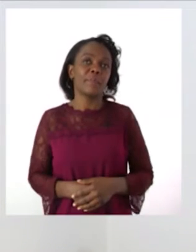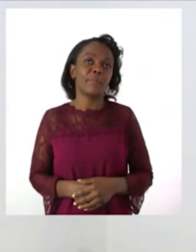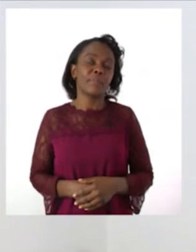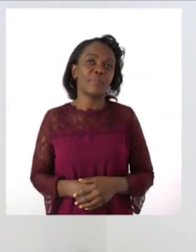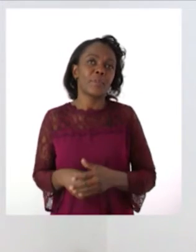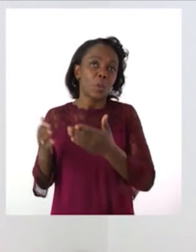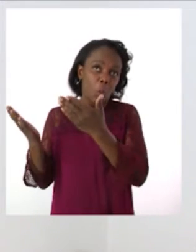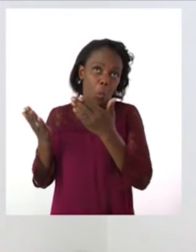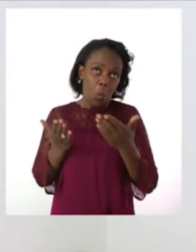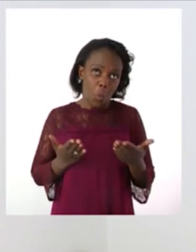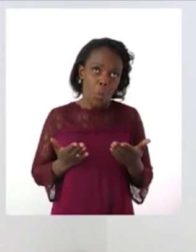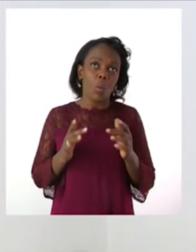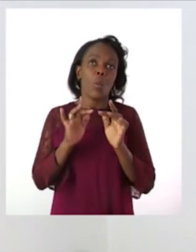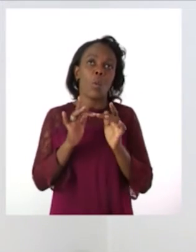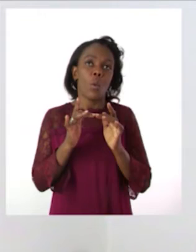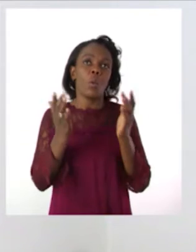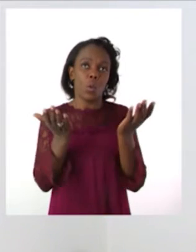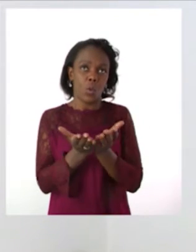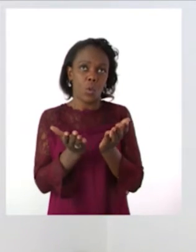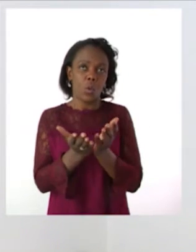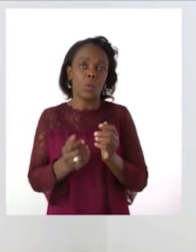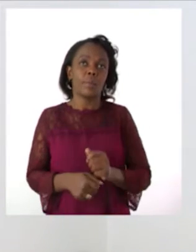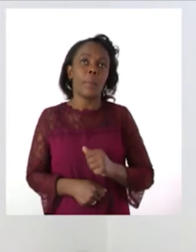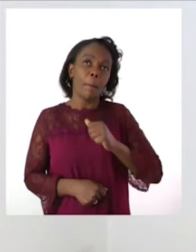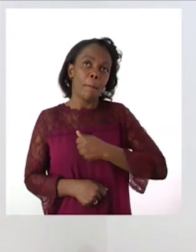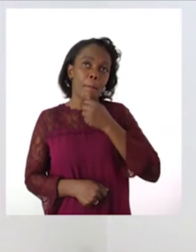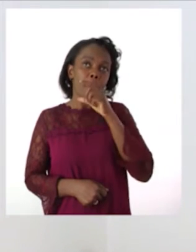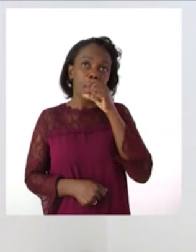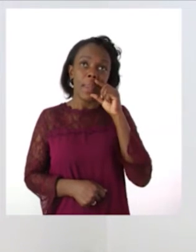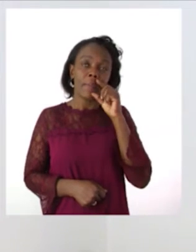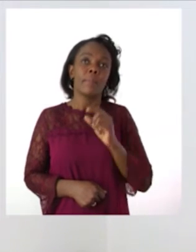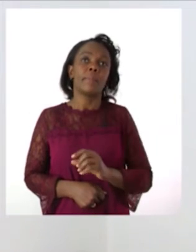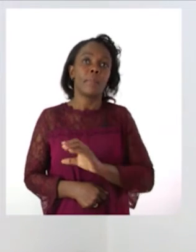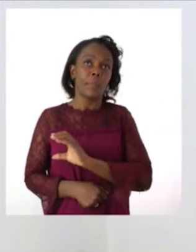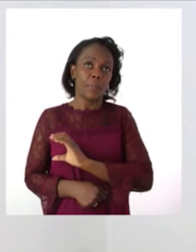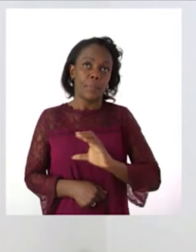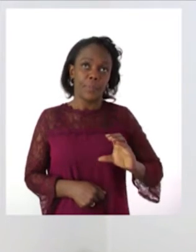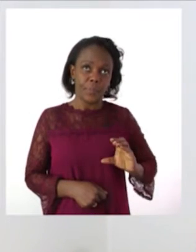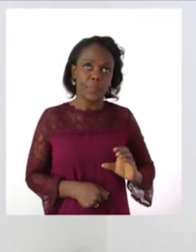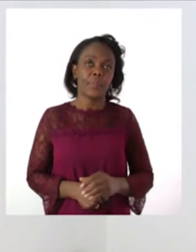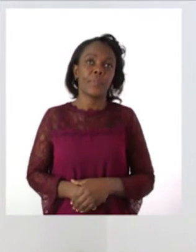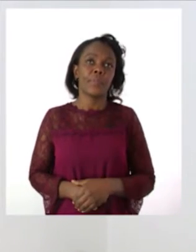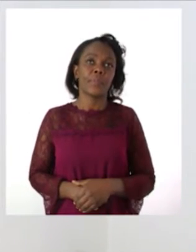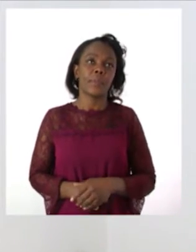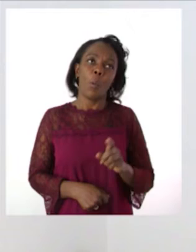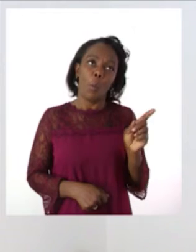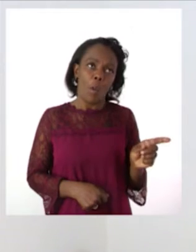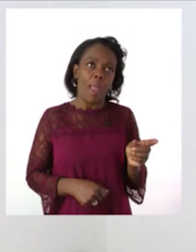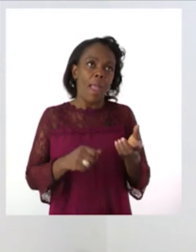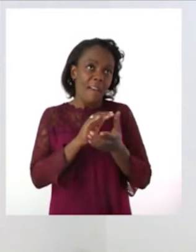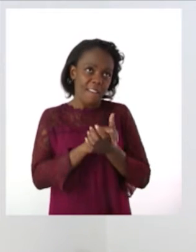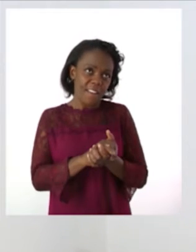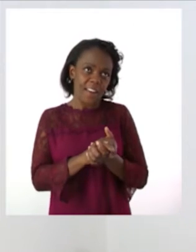Welcome to MyZone Online School. My name is Teacher Mudabeti, and here with